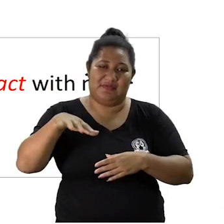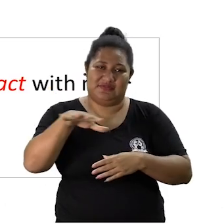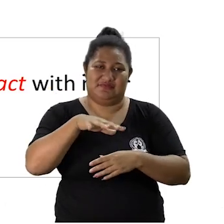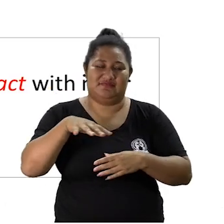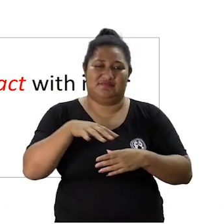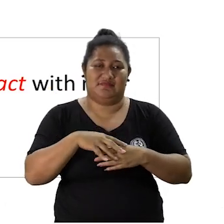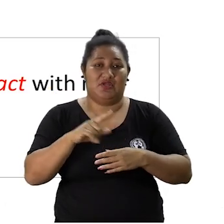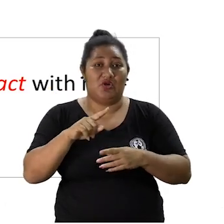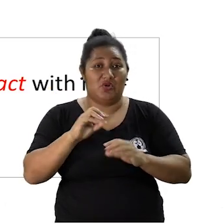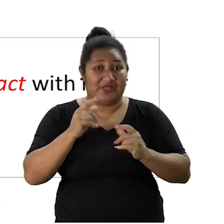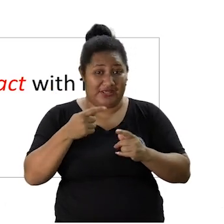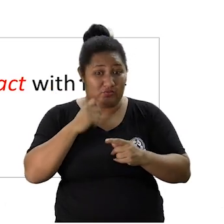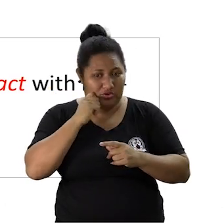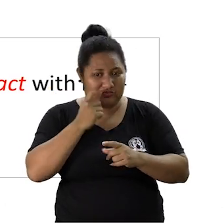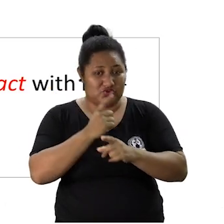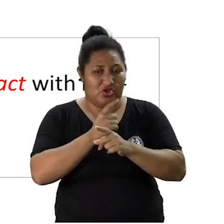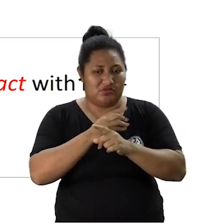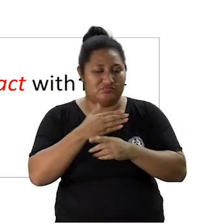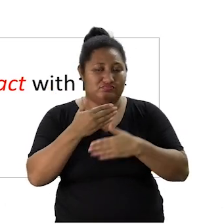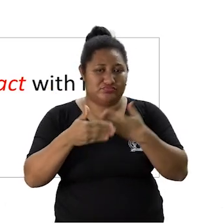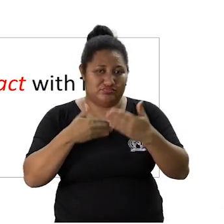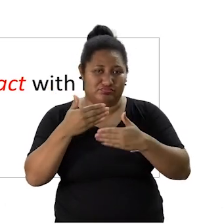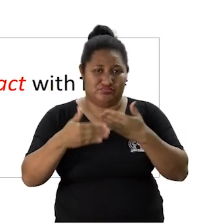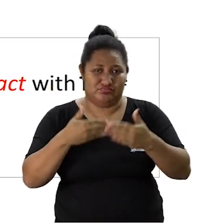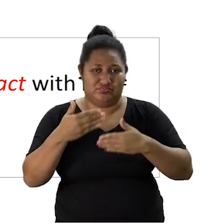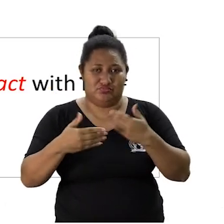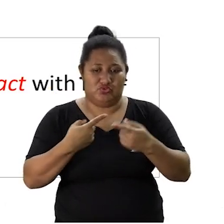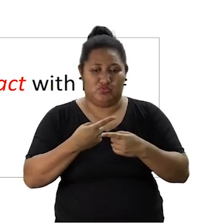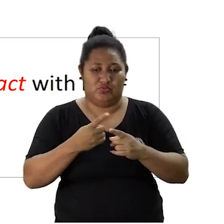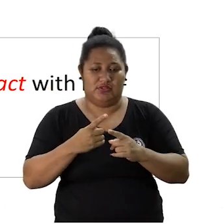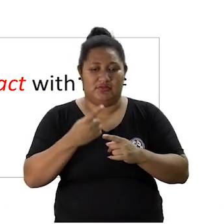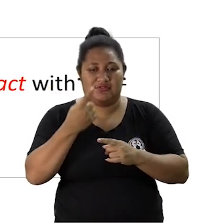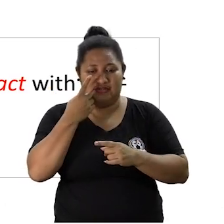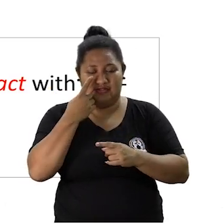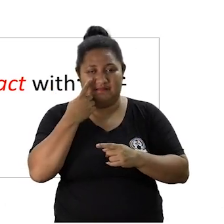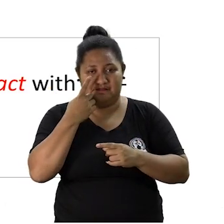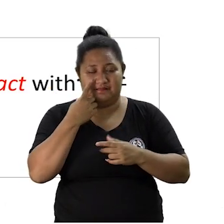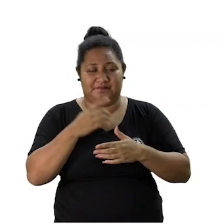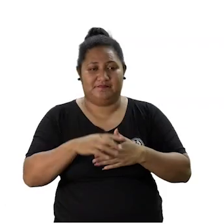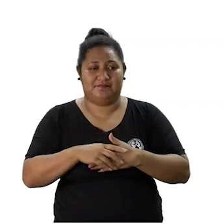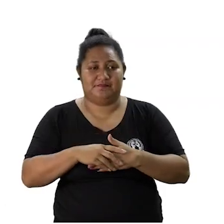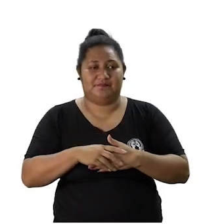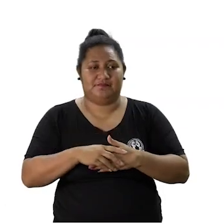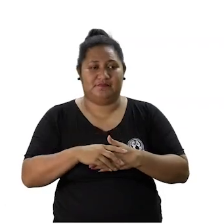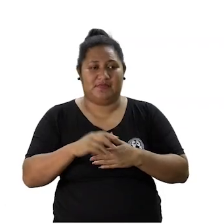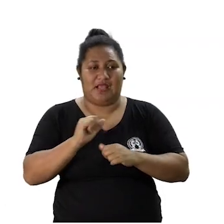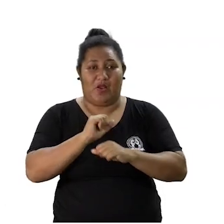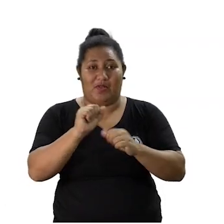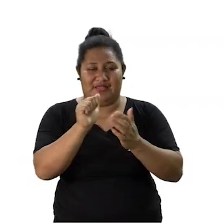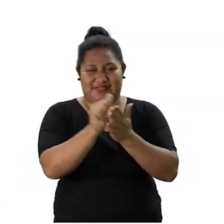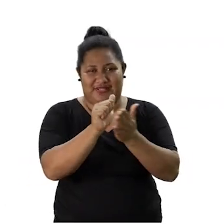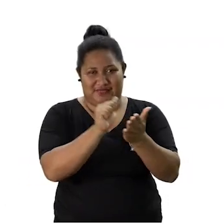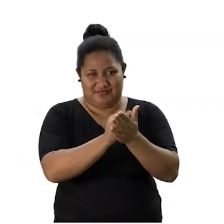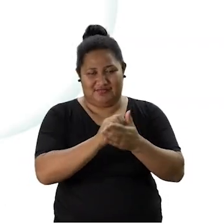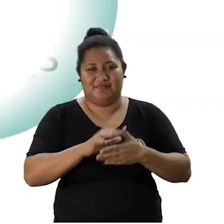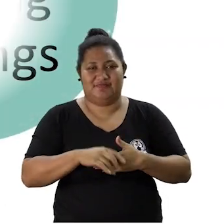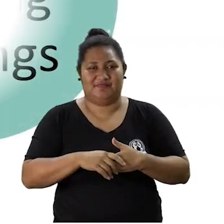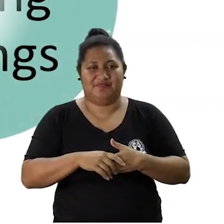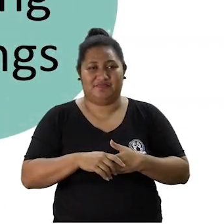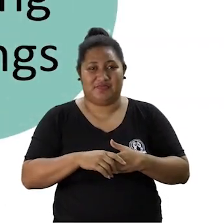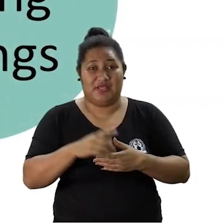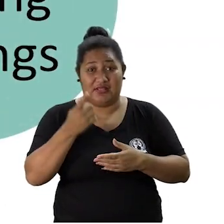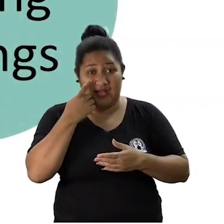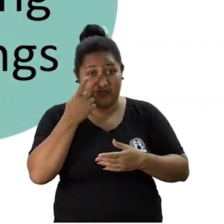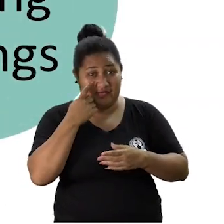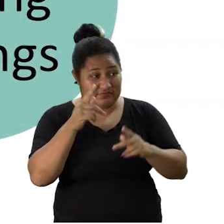tatou tatano atili ai as we proceed with our lesson. E o le si